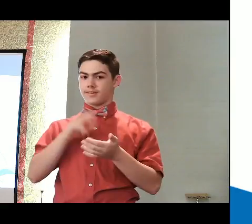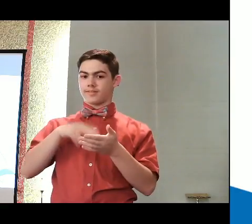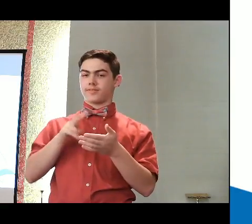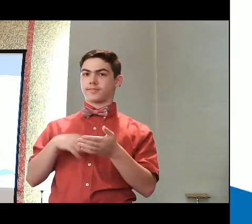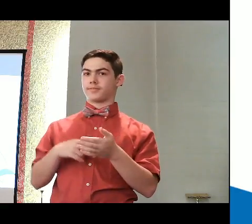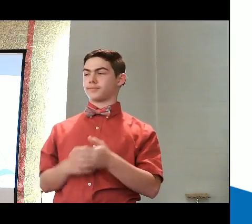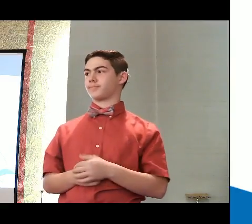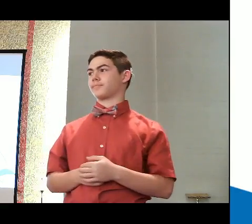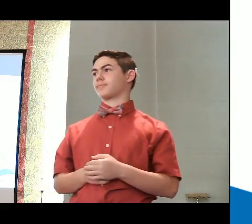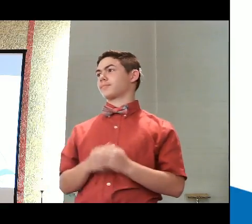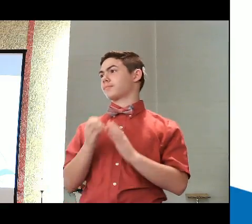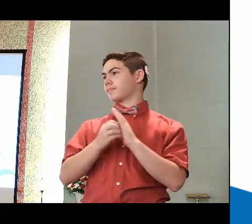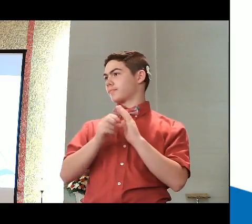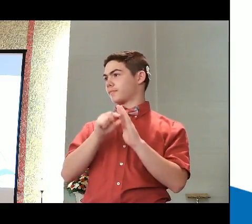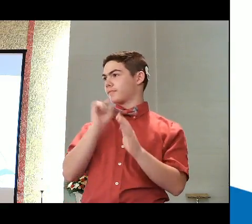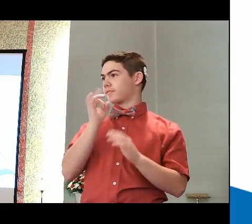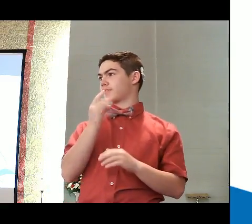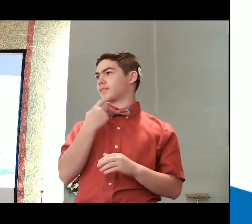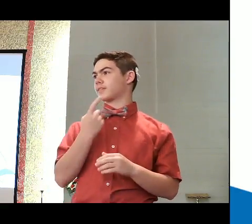Amen? And let's read this in Romans 8.